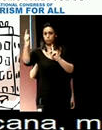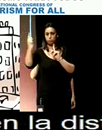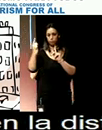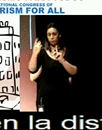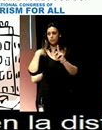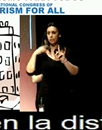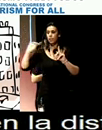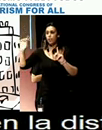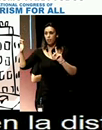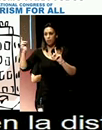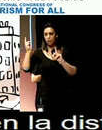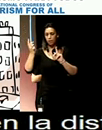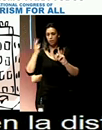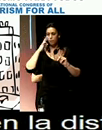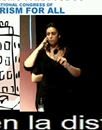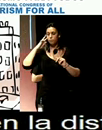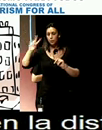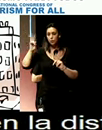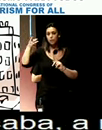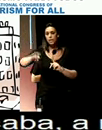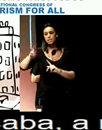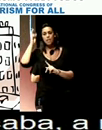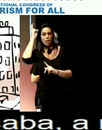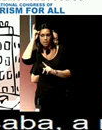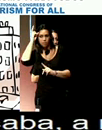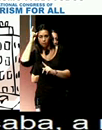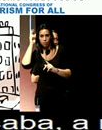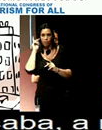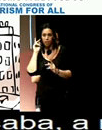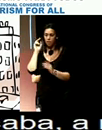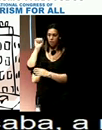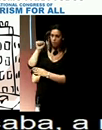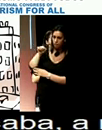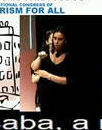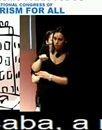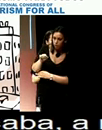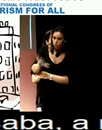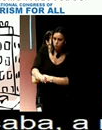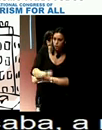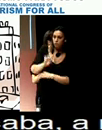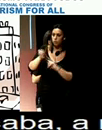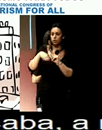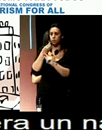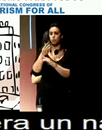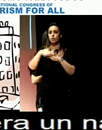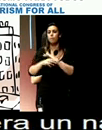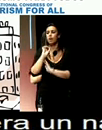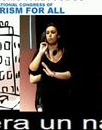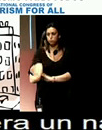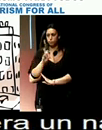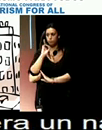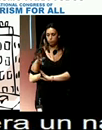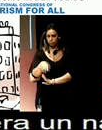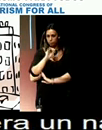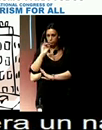coming through to him. He realized that he was an indigenous people, and he was trying to pick up something that he would